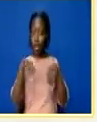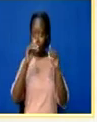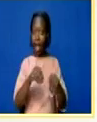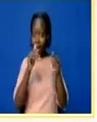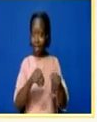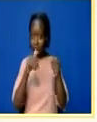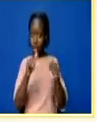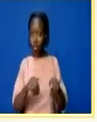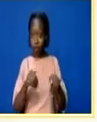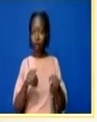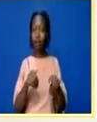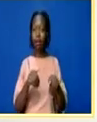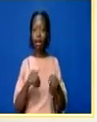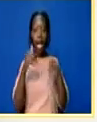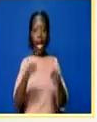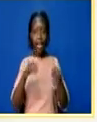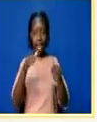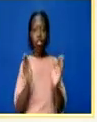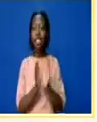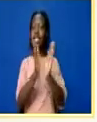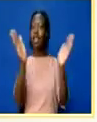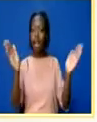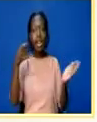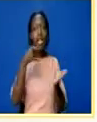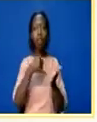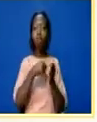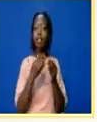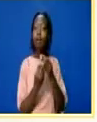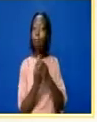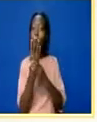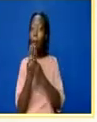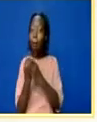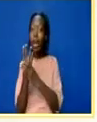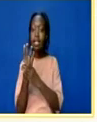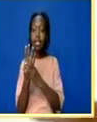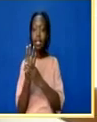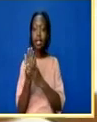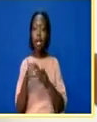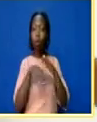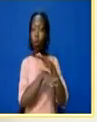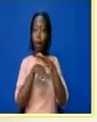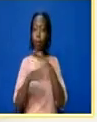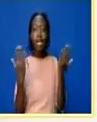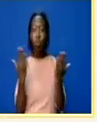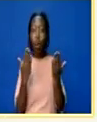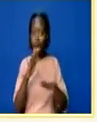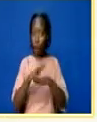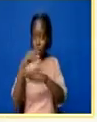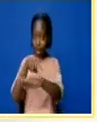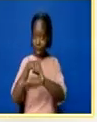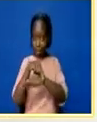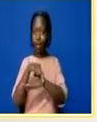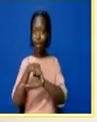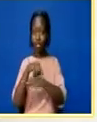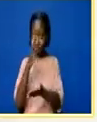agriculture? Yes. Agriculture generally involves plants. Okay. And where do we grow plants? Earth. On the earth.